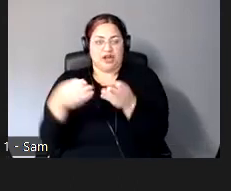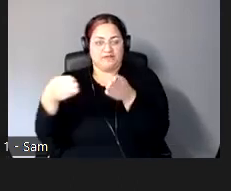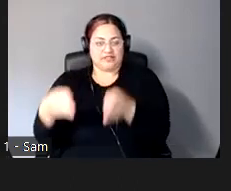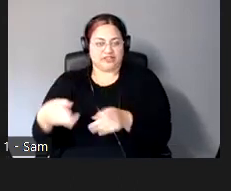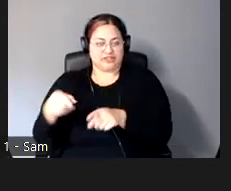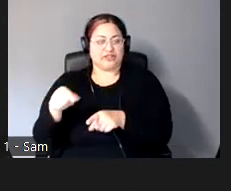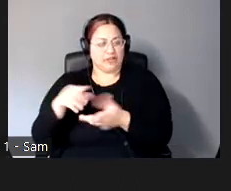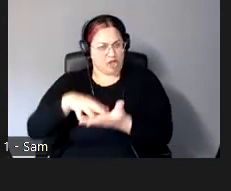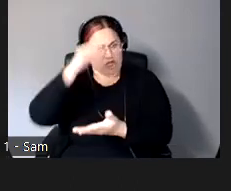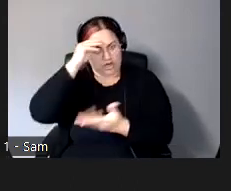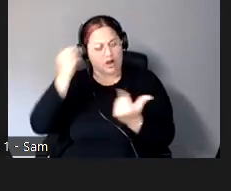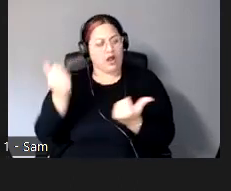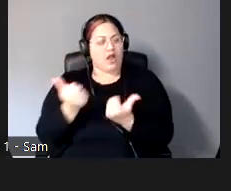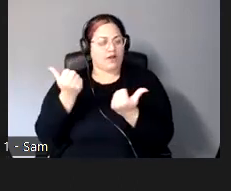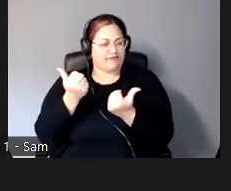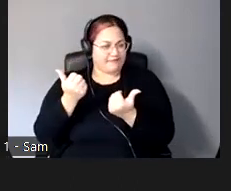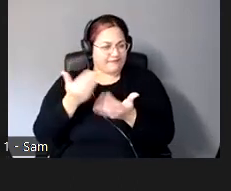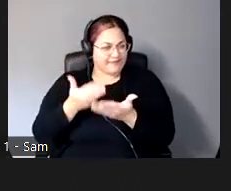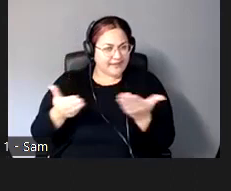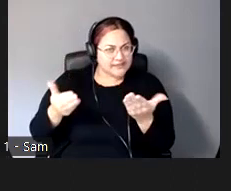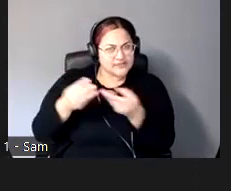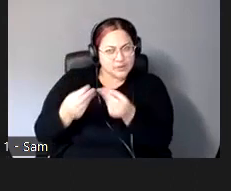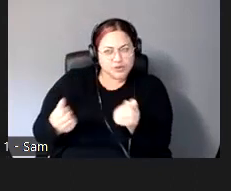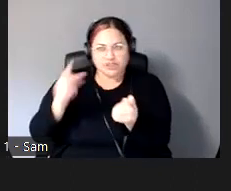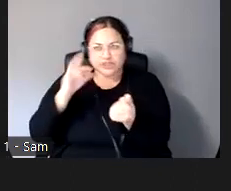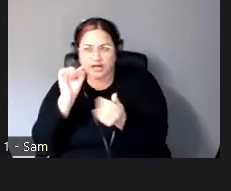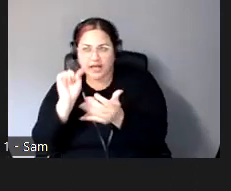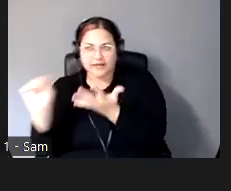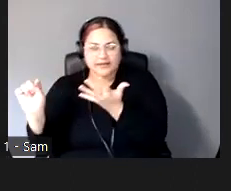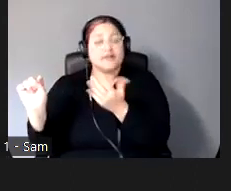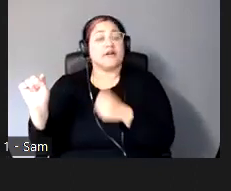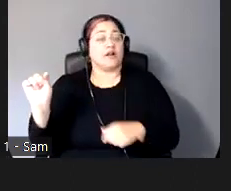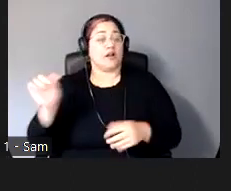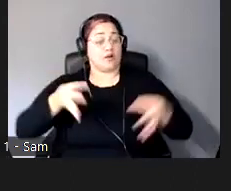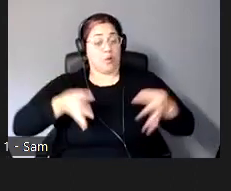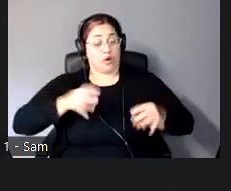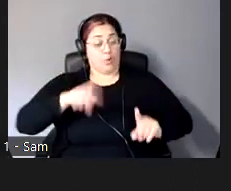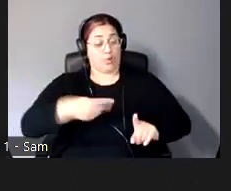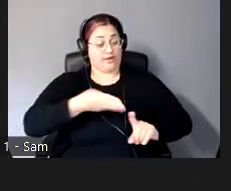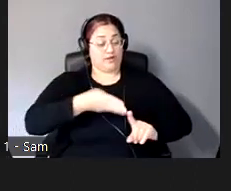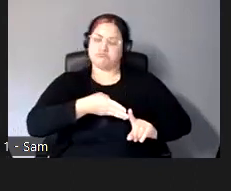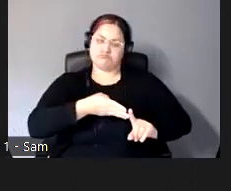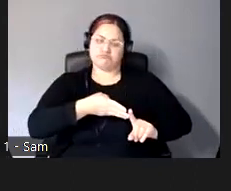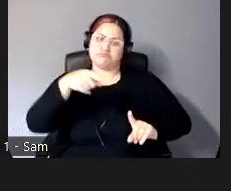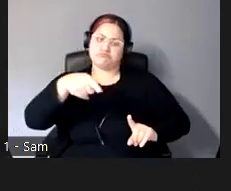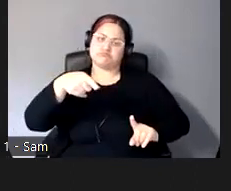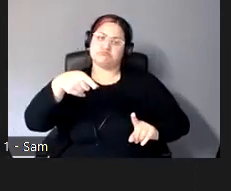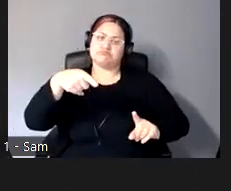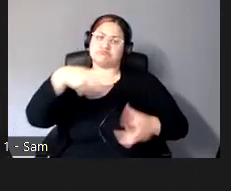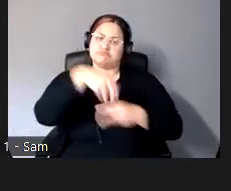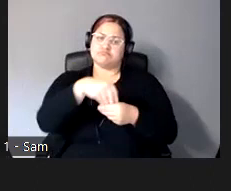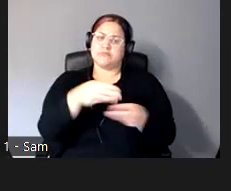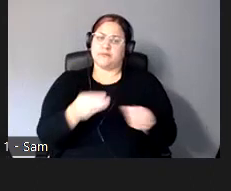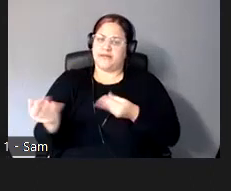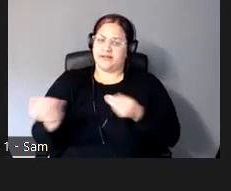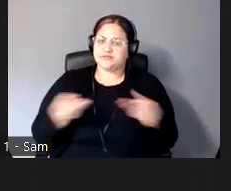issues, using alternative to the traditional court methods, including collaborative family law process. He's also a member